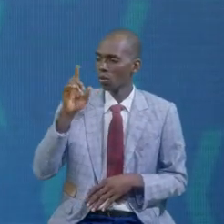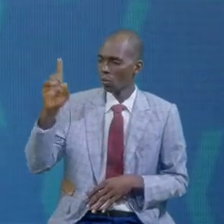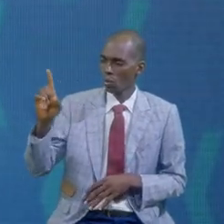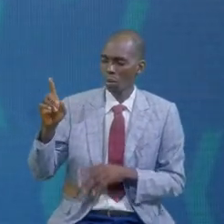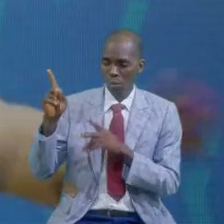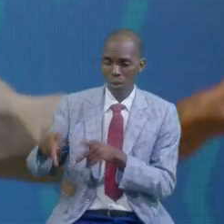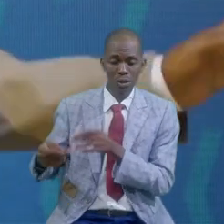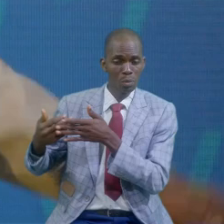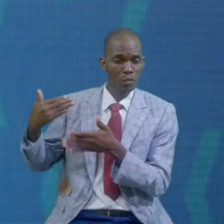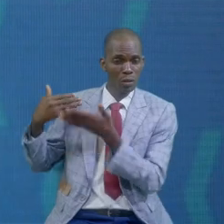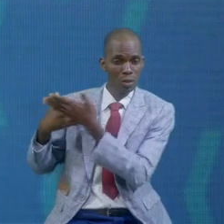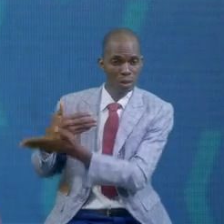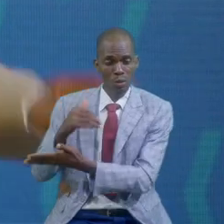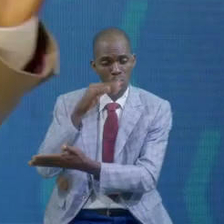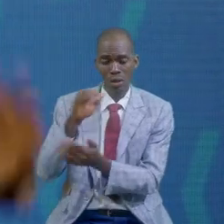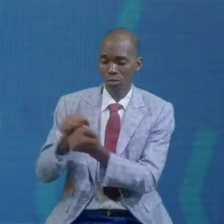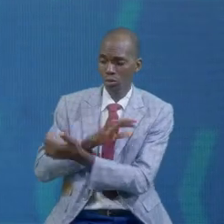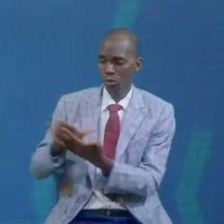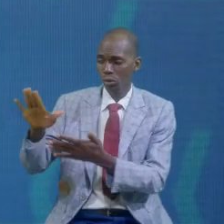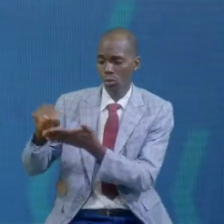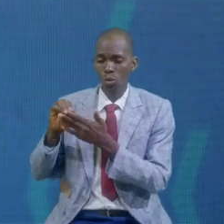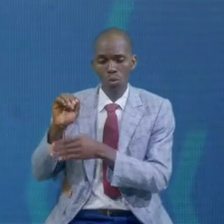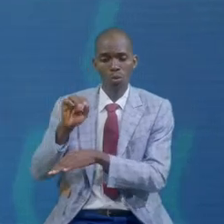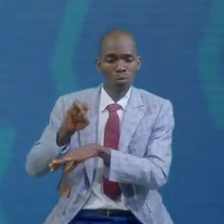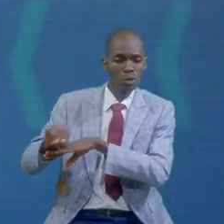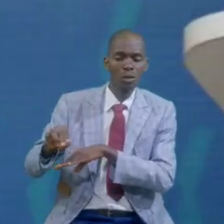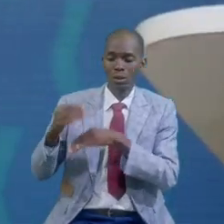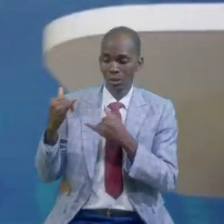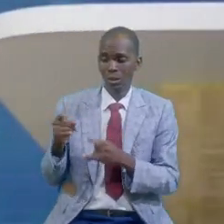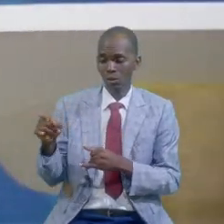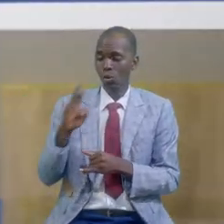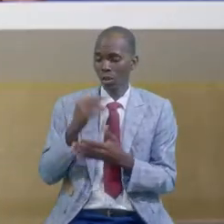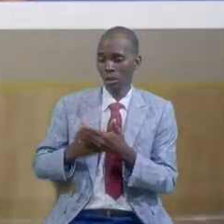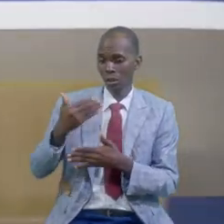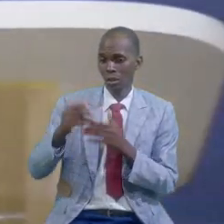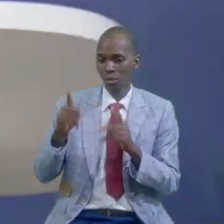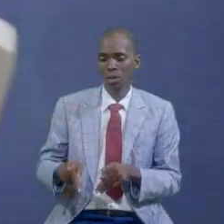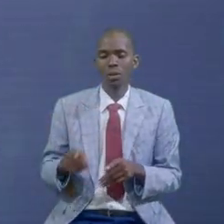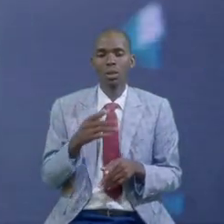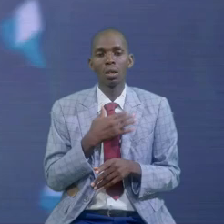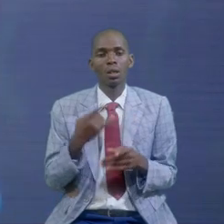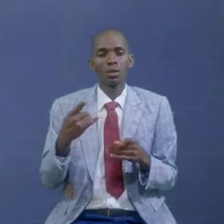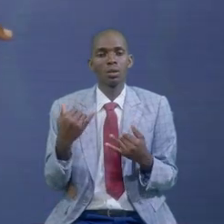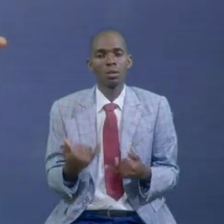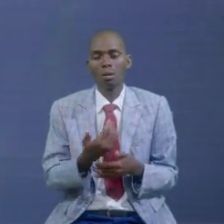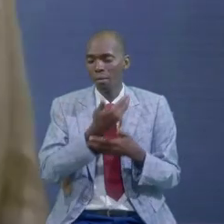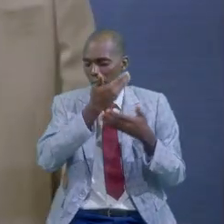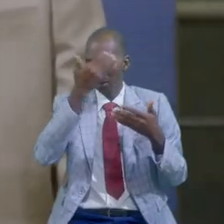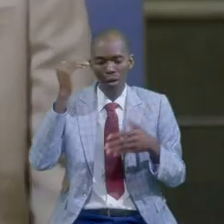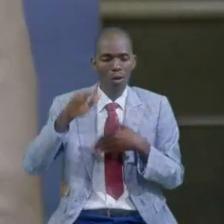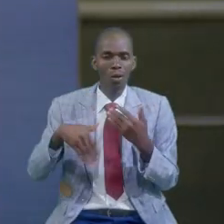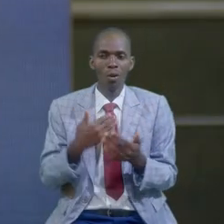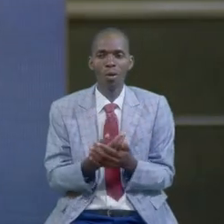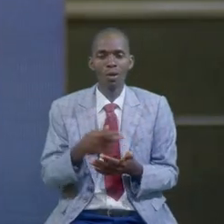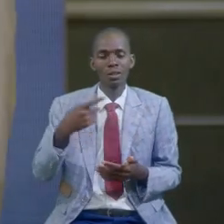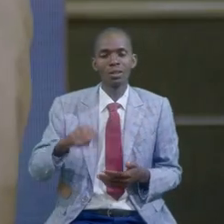you are the next one, and then everything, you'll be down, and you forgot all the Psalms you have read. Psalm